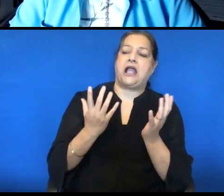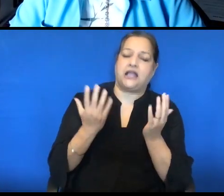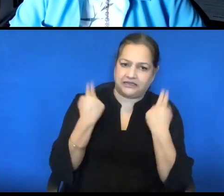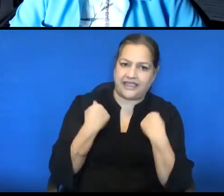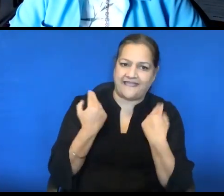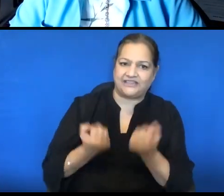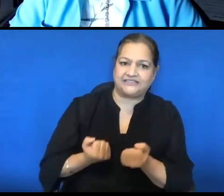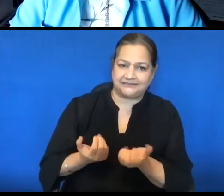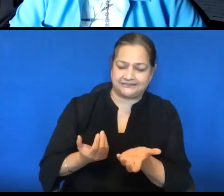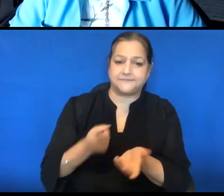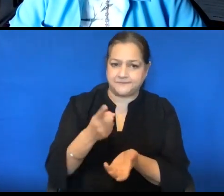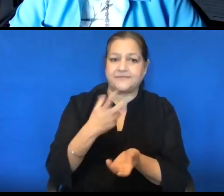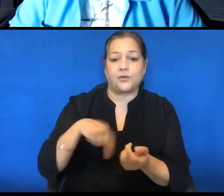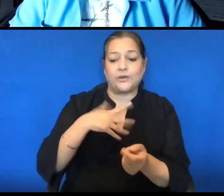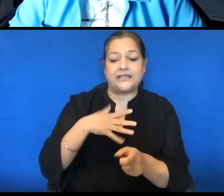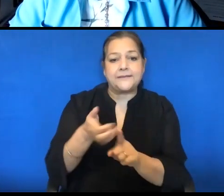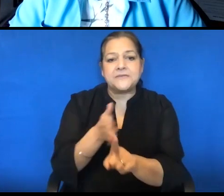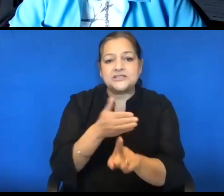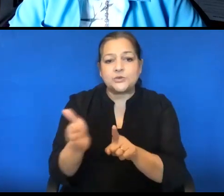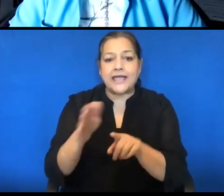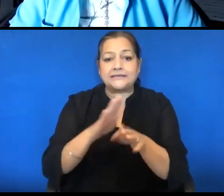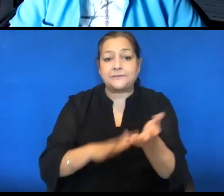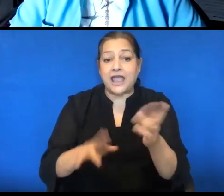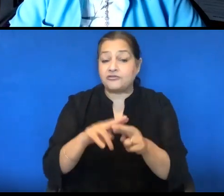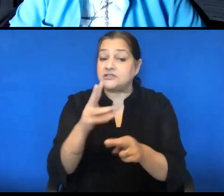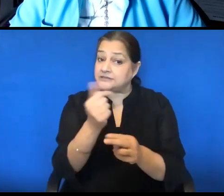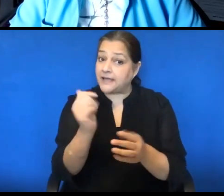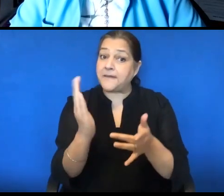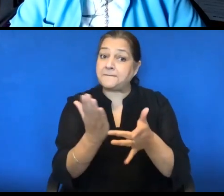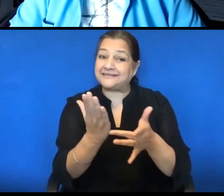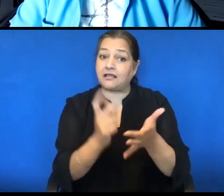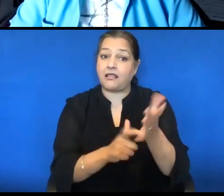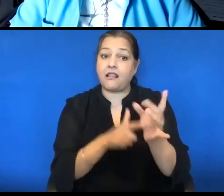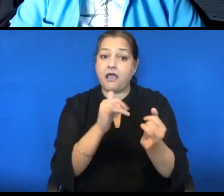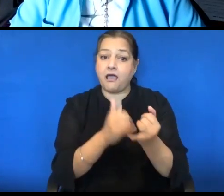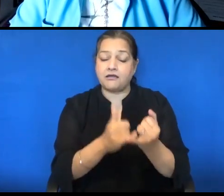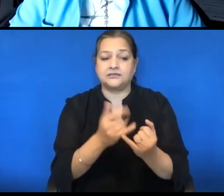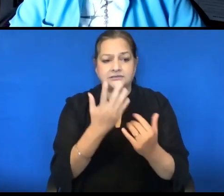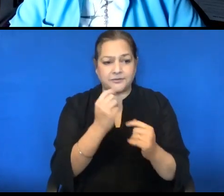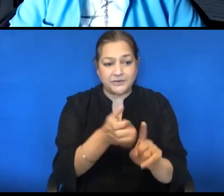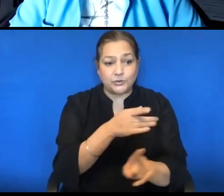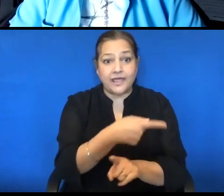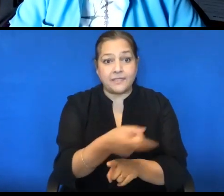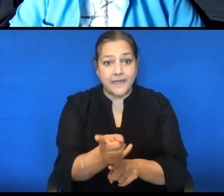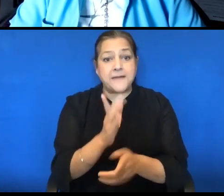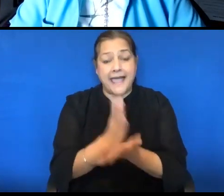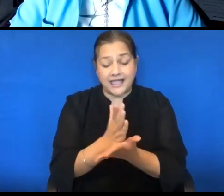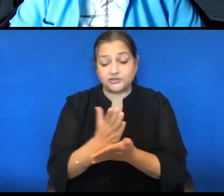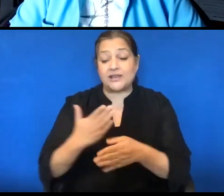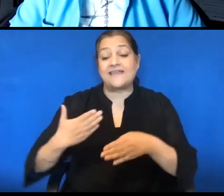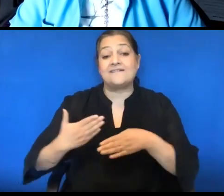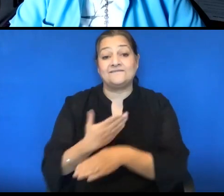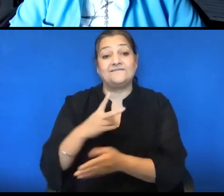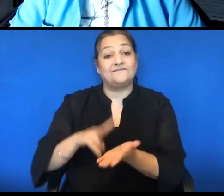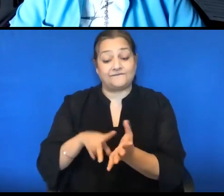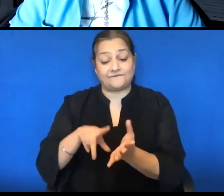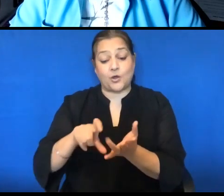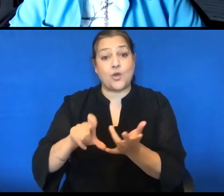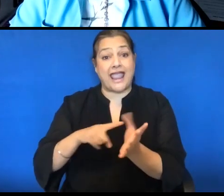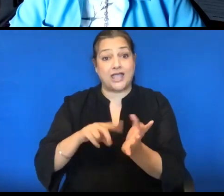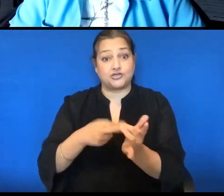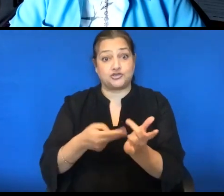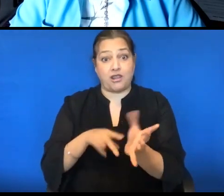able to persuade parents, including middle class parents, that actually vocational education something to be valued and treasured